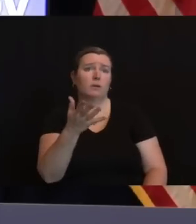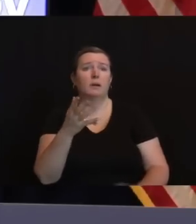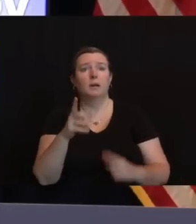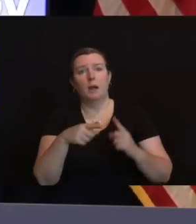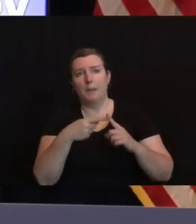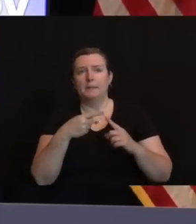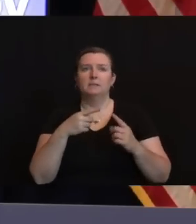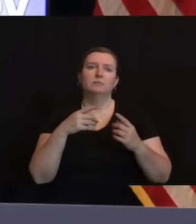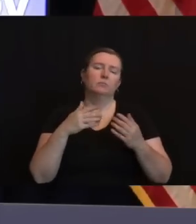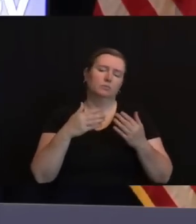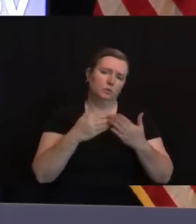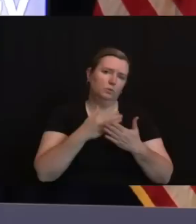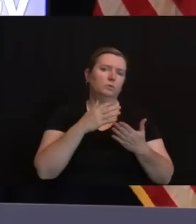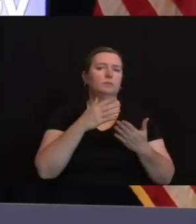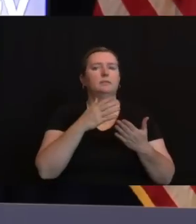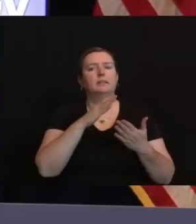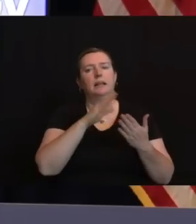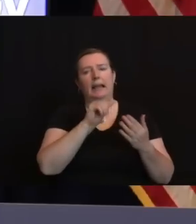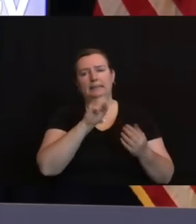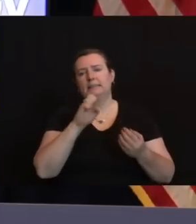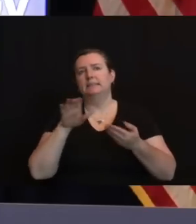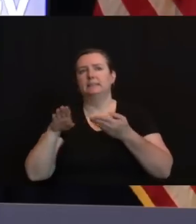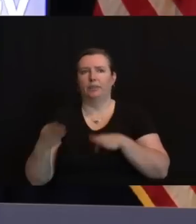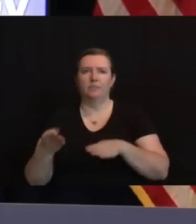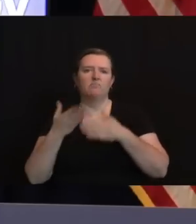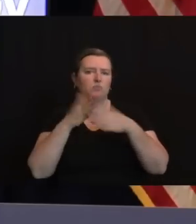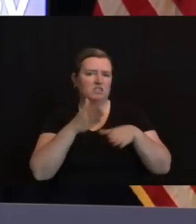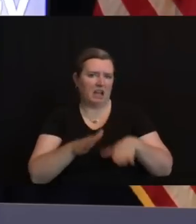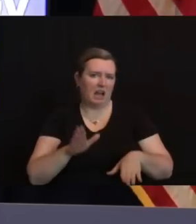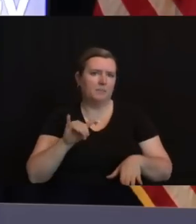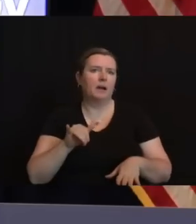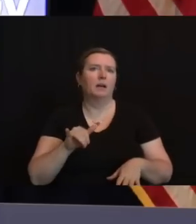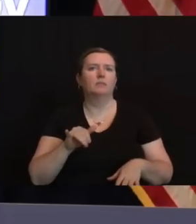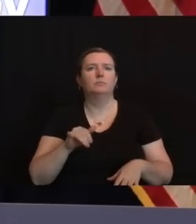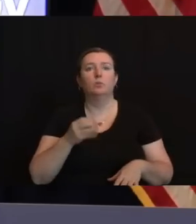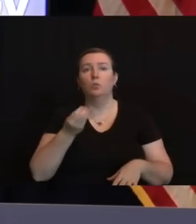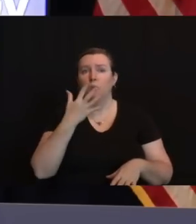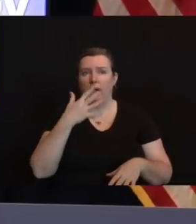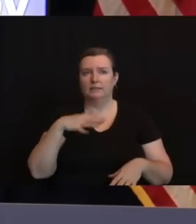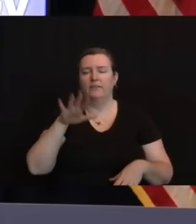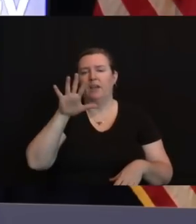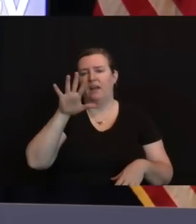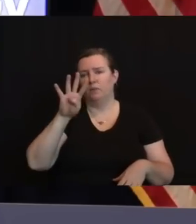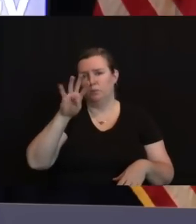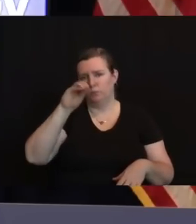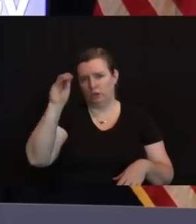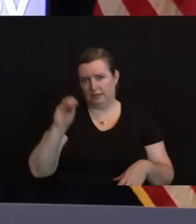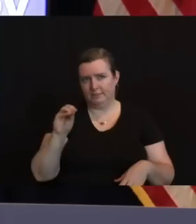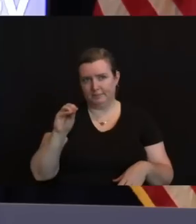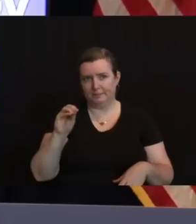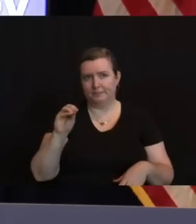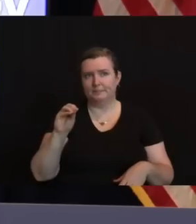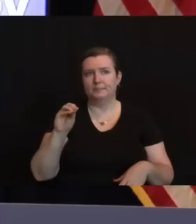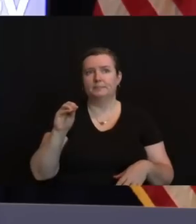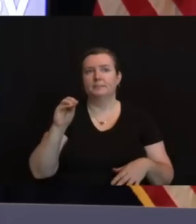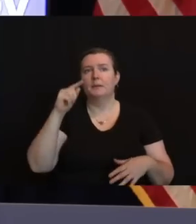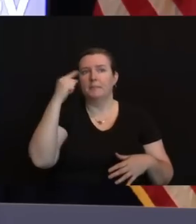reported today. In terms of deaths, the breakdown is as follows: white, 54.1%,